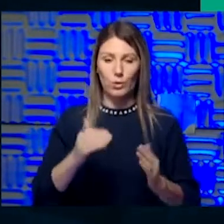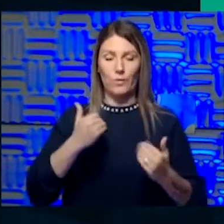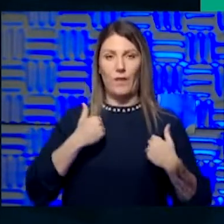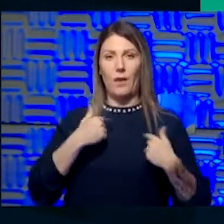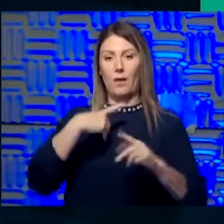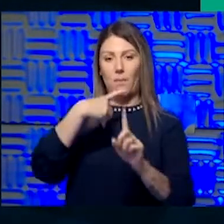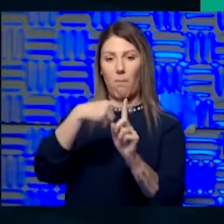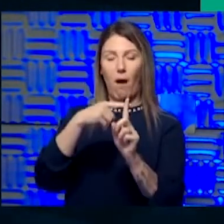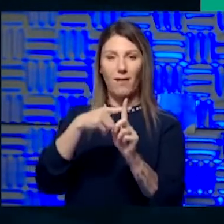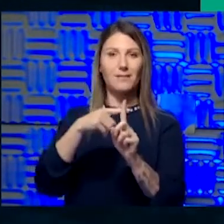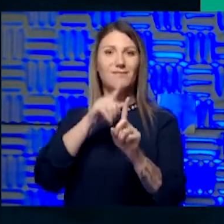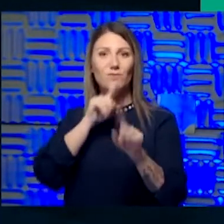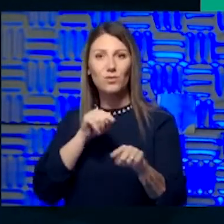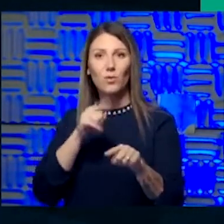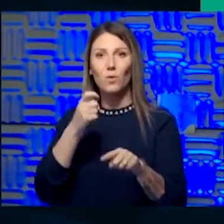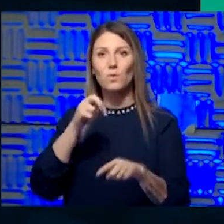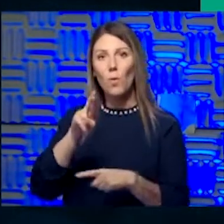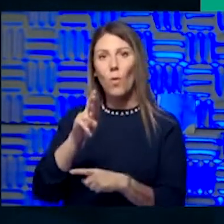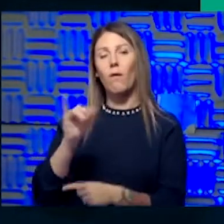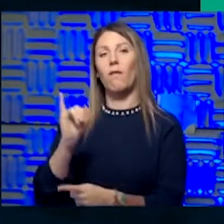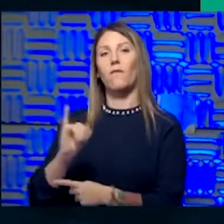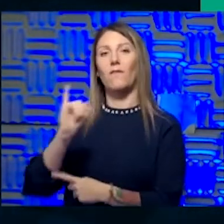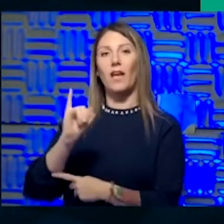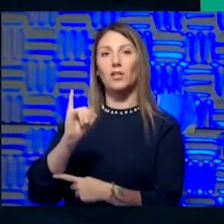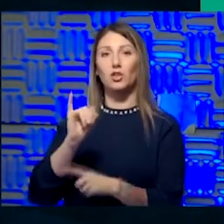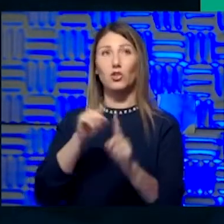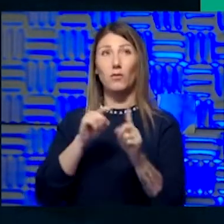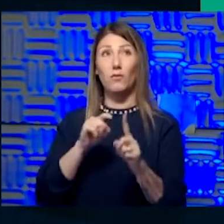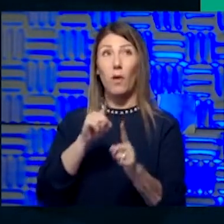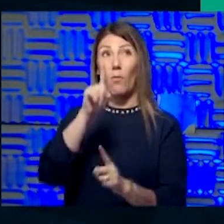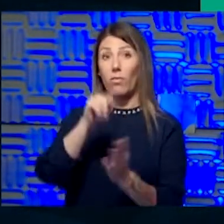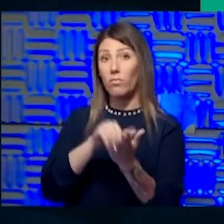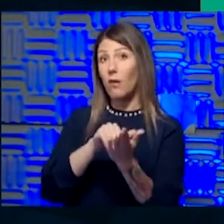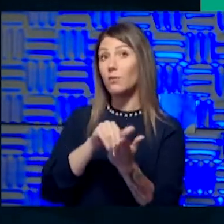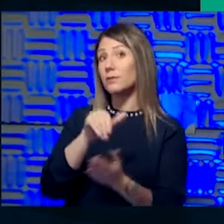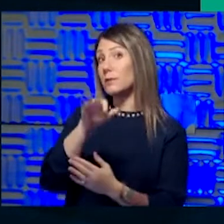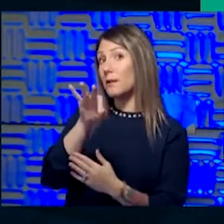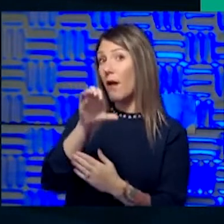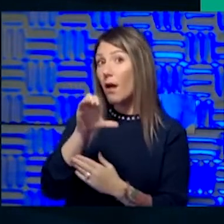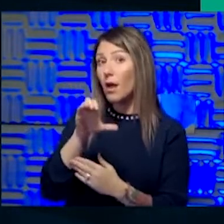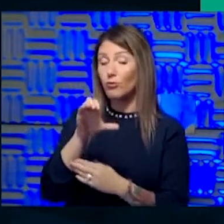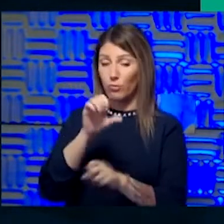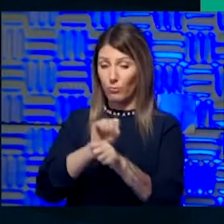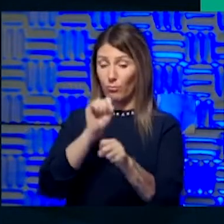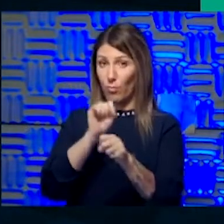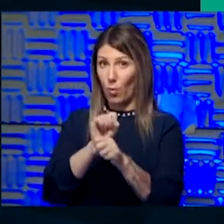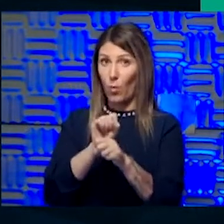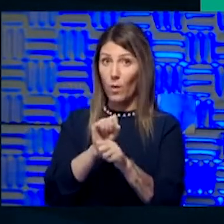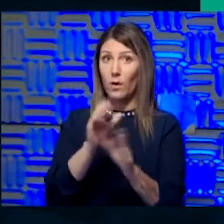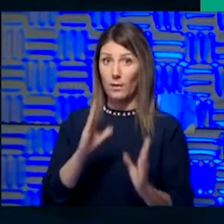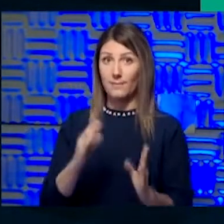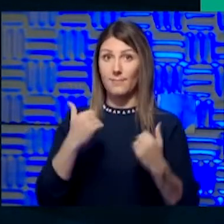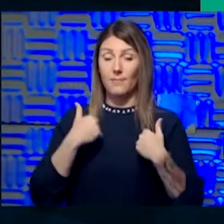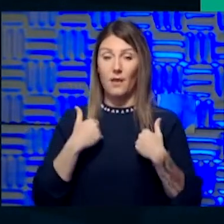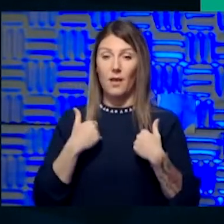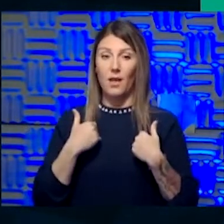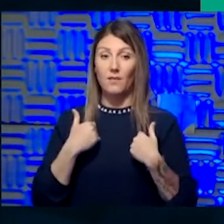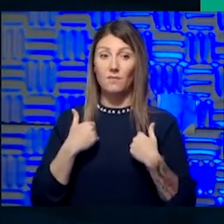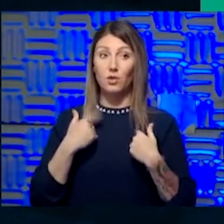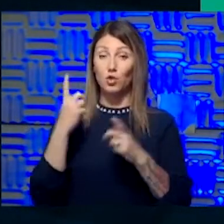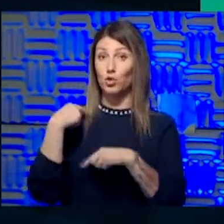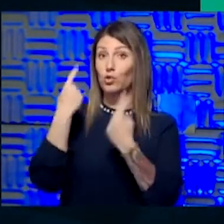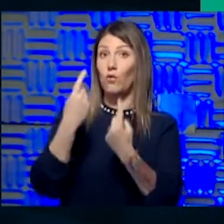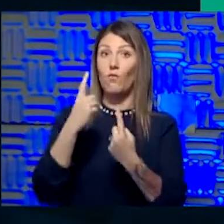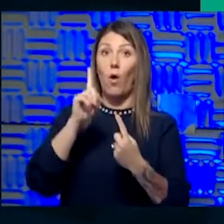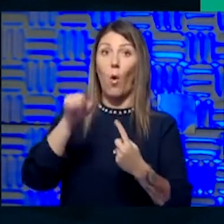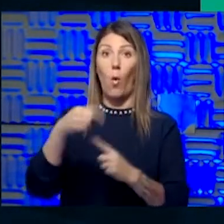positive testing or infections. Out of 1,900 employees that we have, so far we've had only 5,